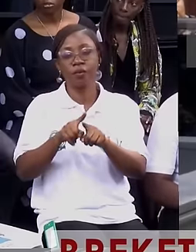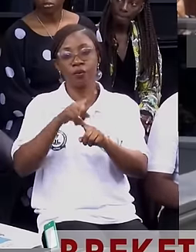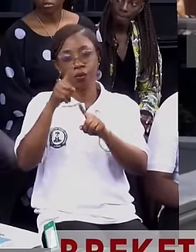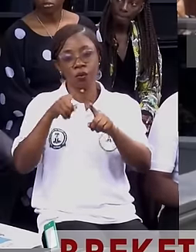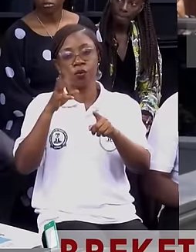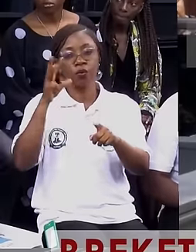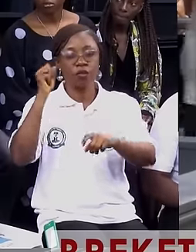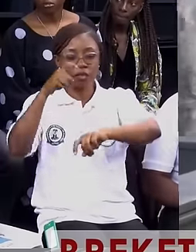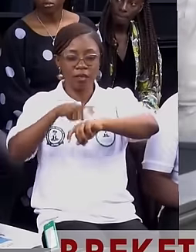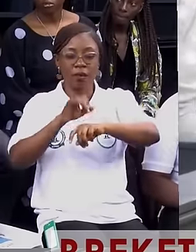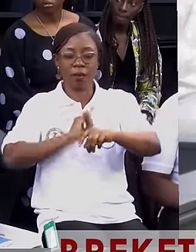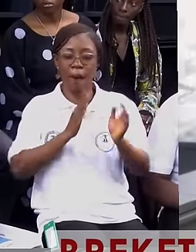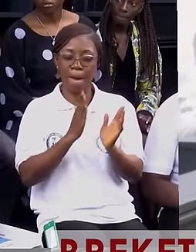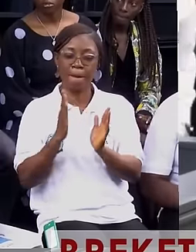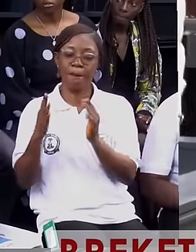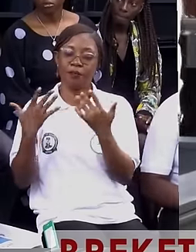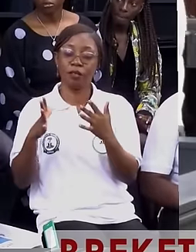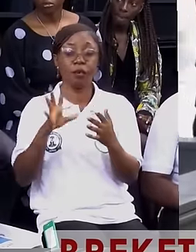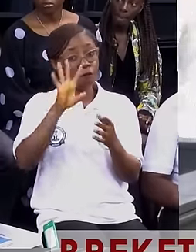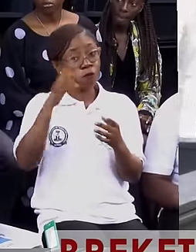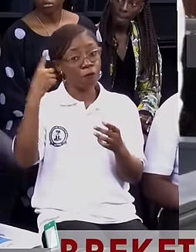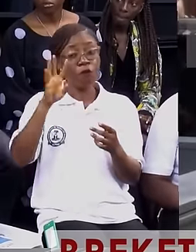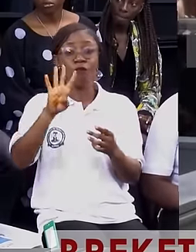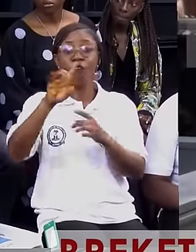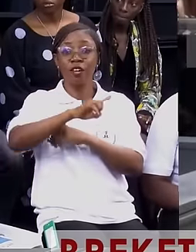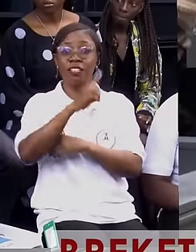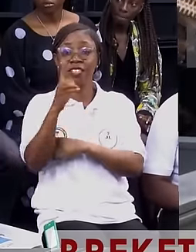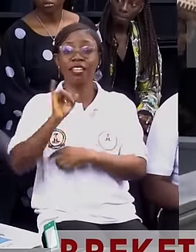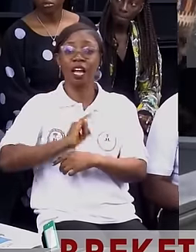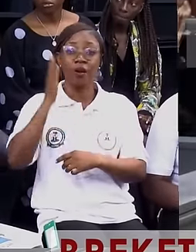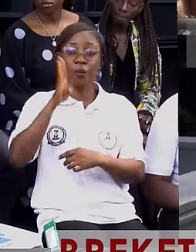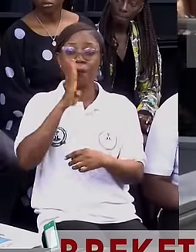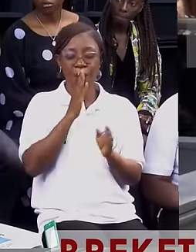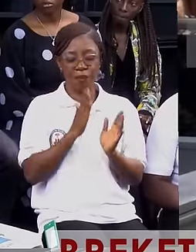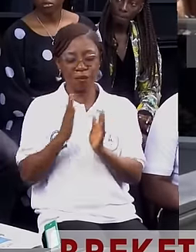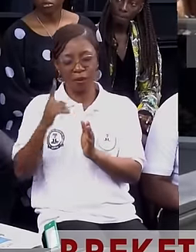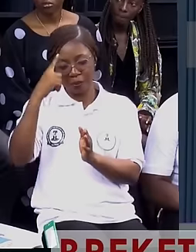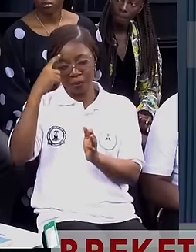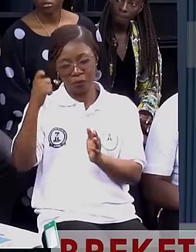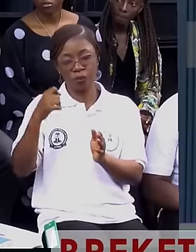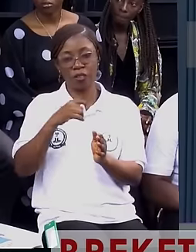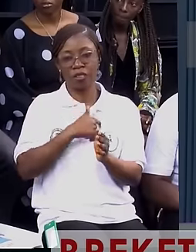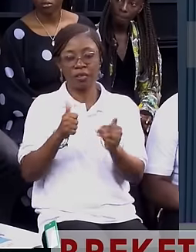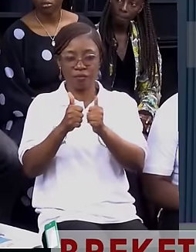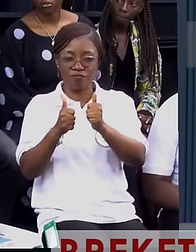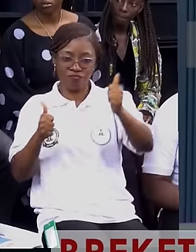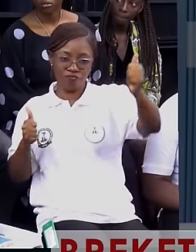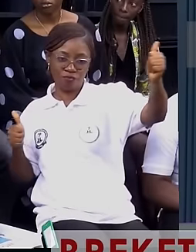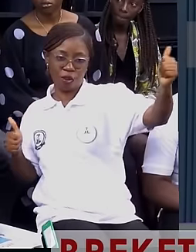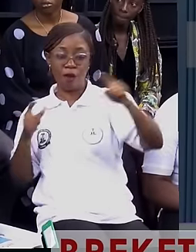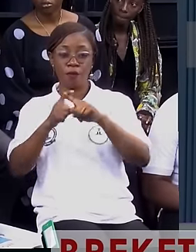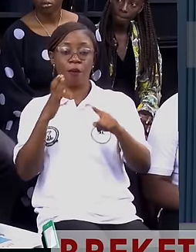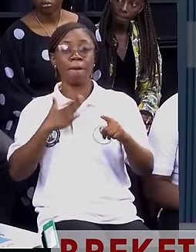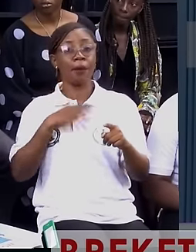was time. I got prepared. They said that it's for 4 days that I need to get prepared, because the distance to my place is far, so I